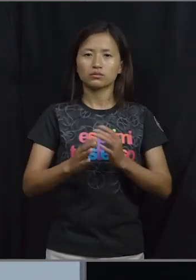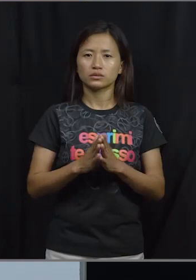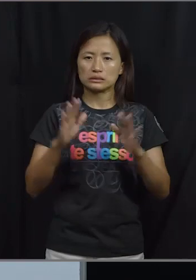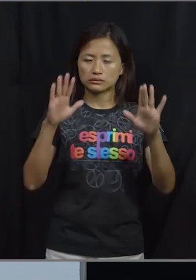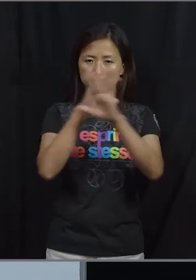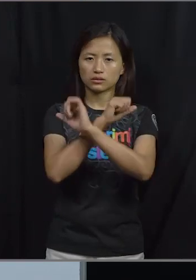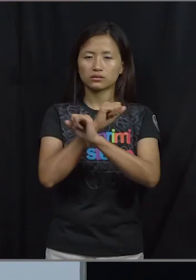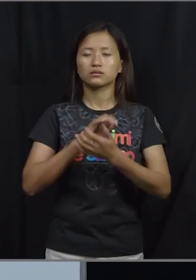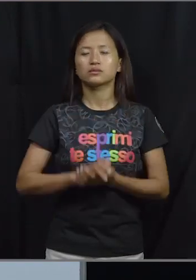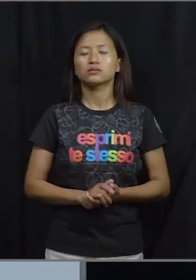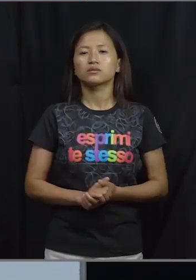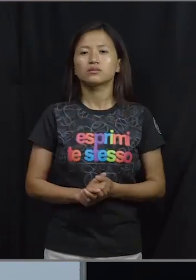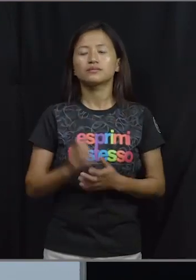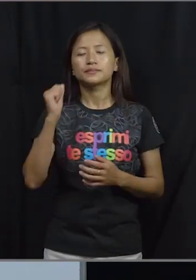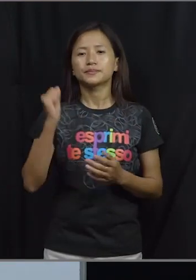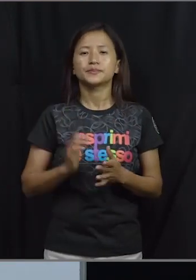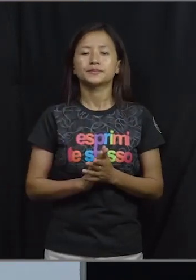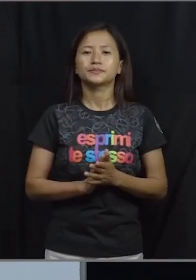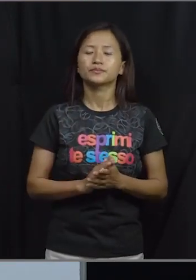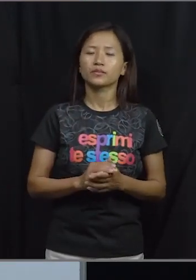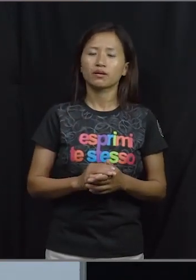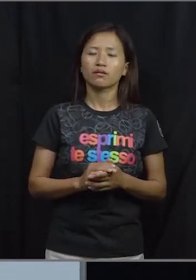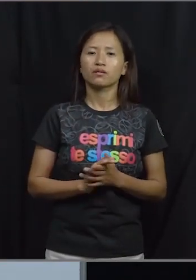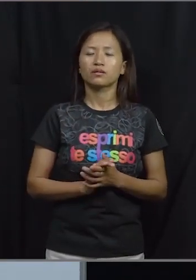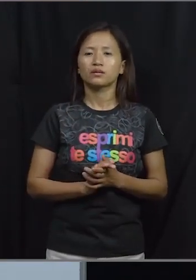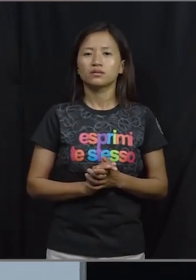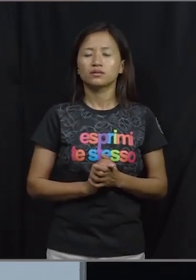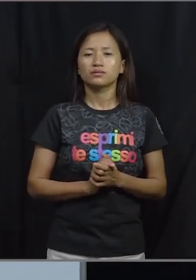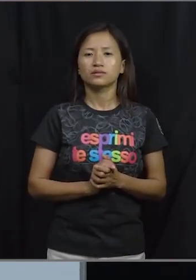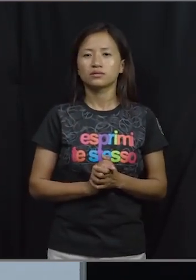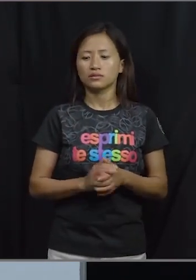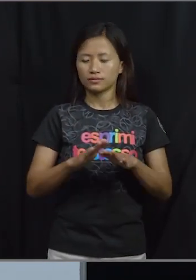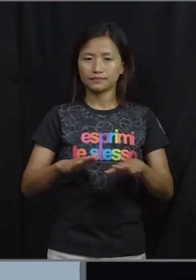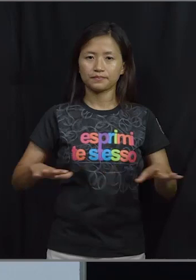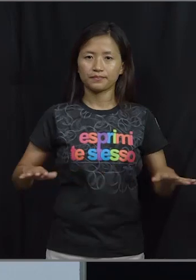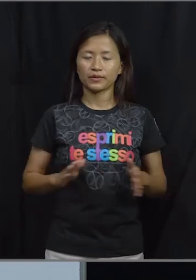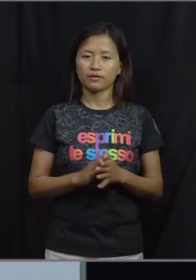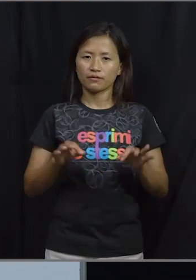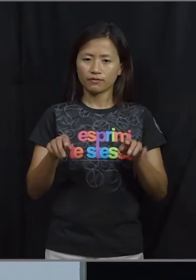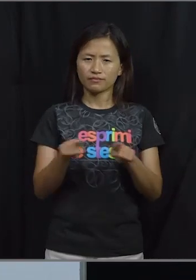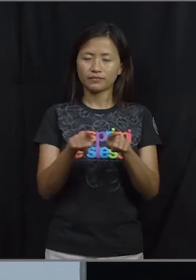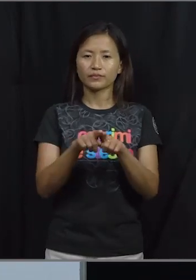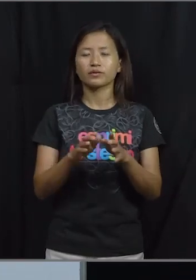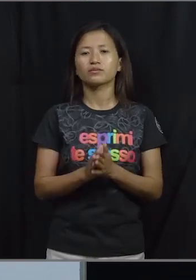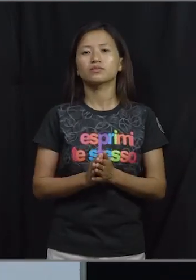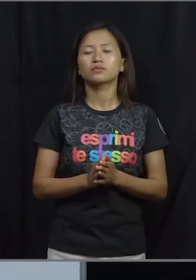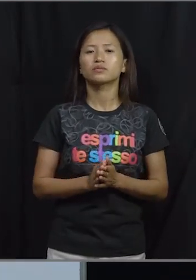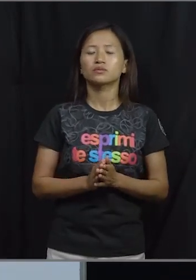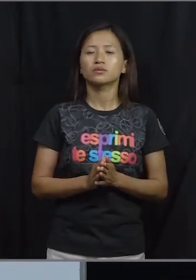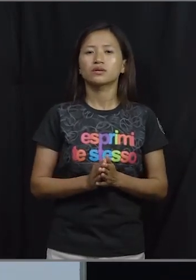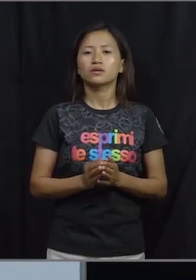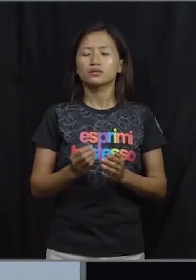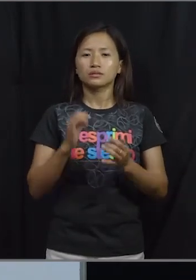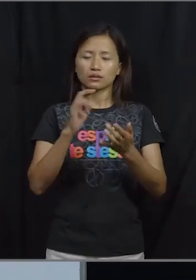dark, isn't it? So of course, children are familiar or similar, or you know,